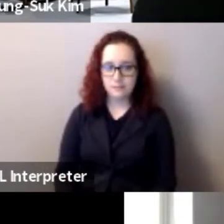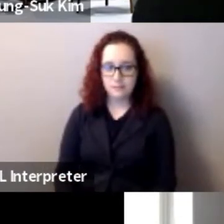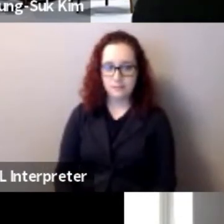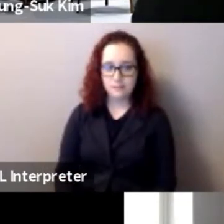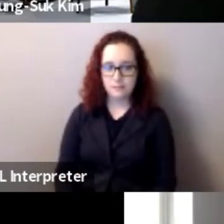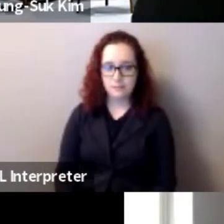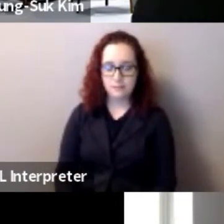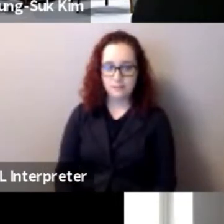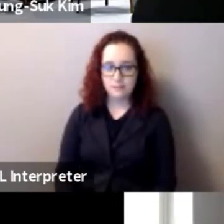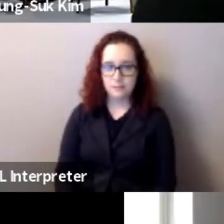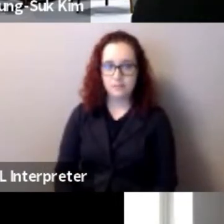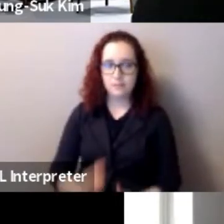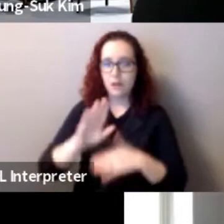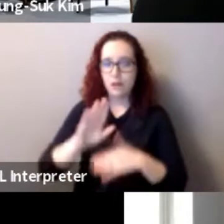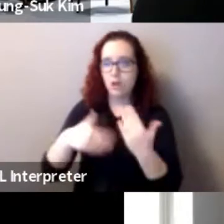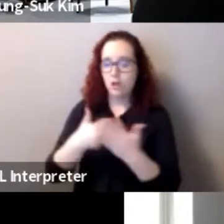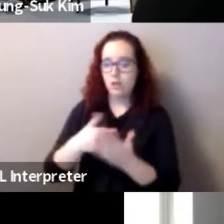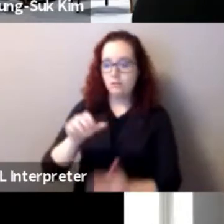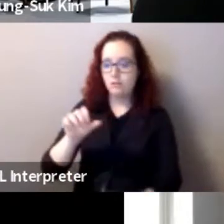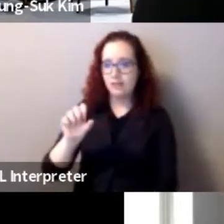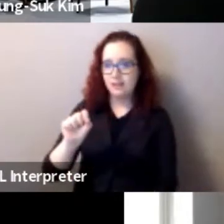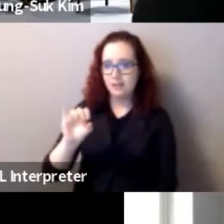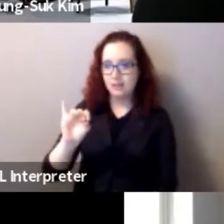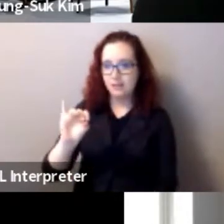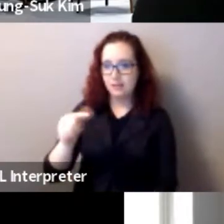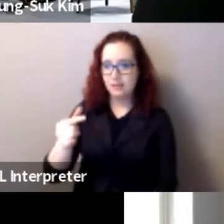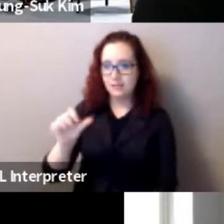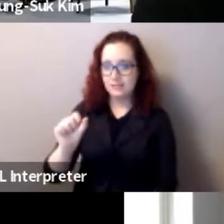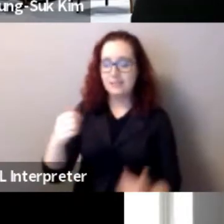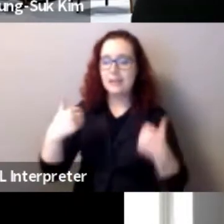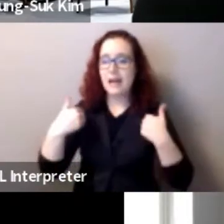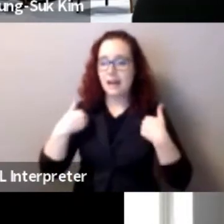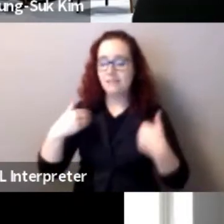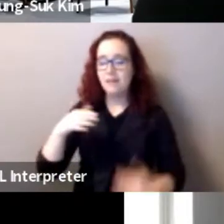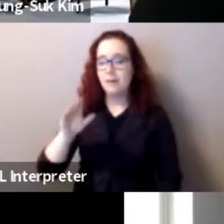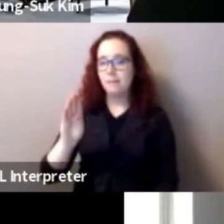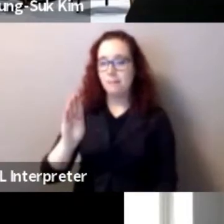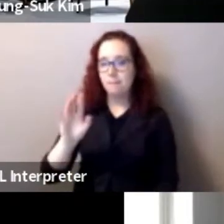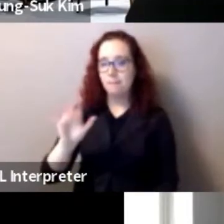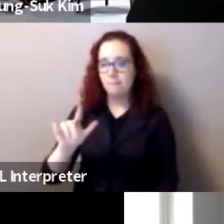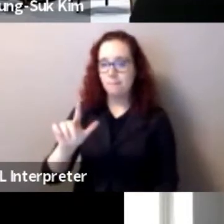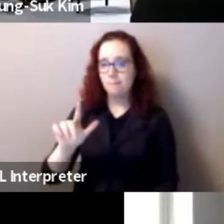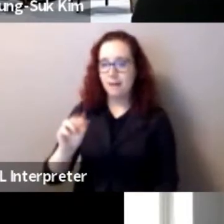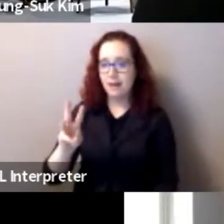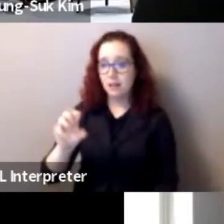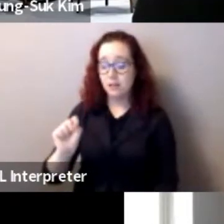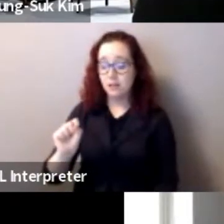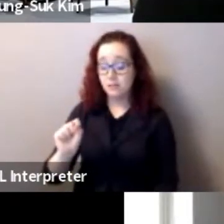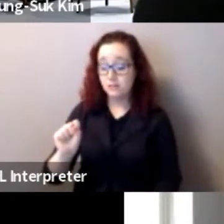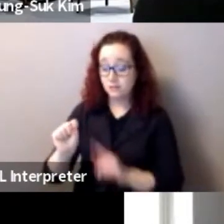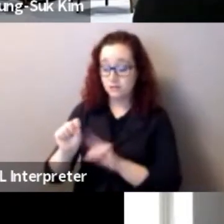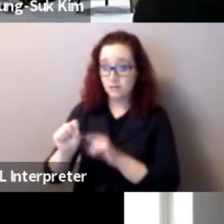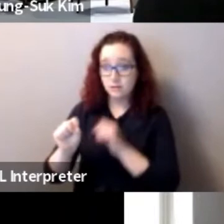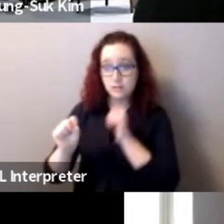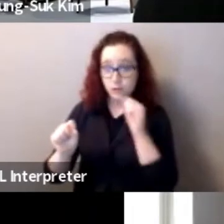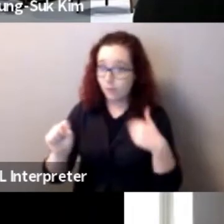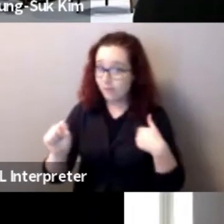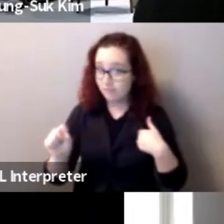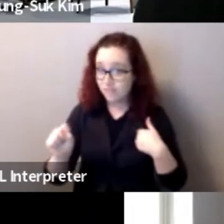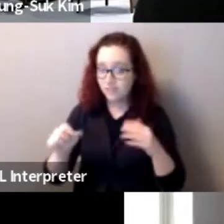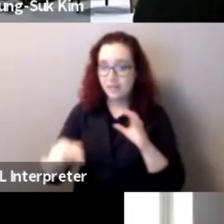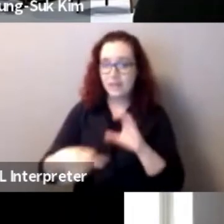your SIGs has a set of bylaws under which it operates. If you do not have the bylaws for your SIG, email me